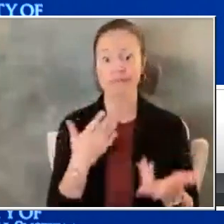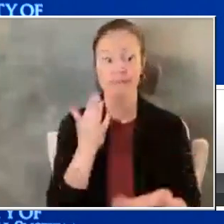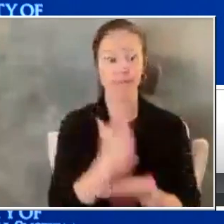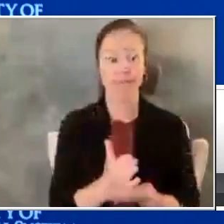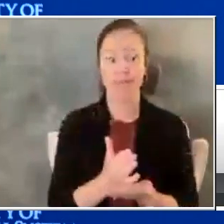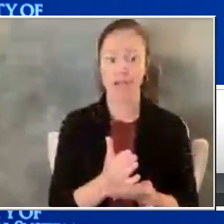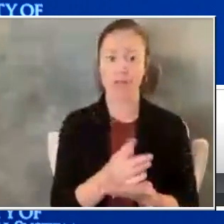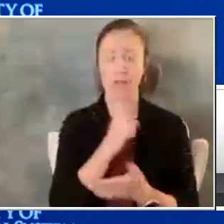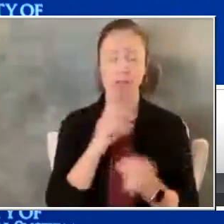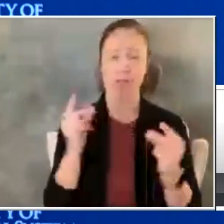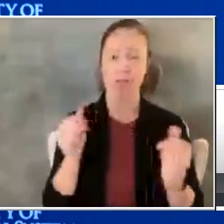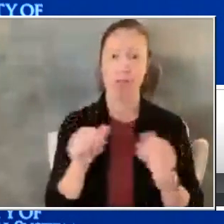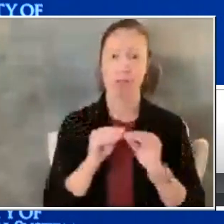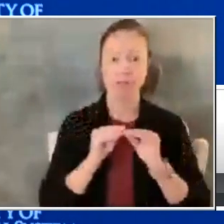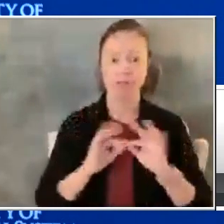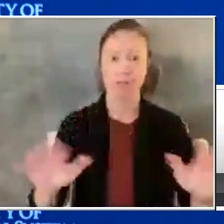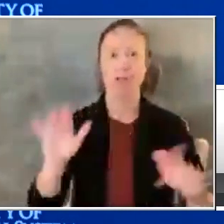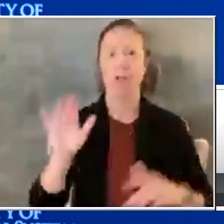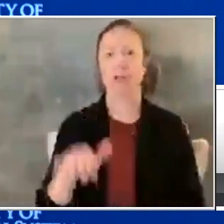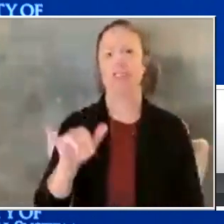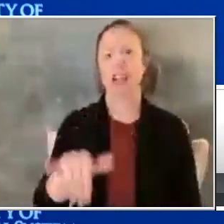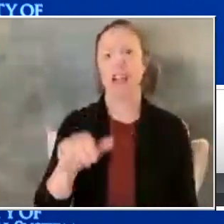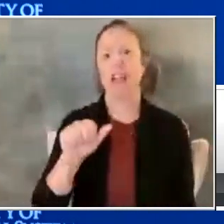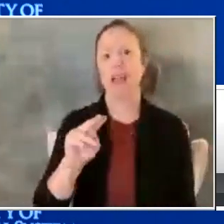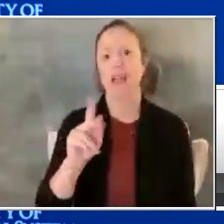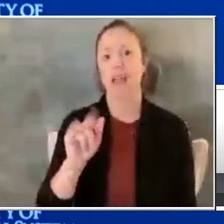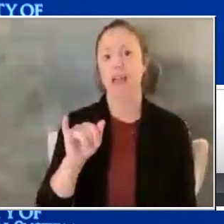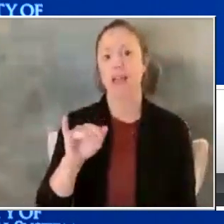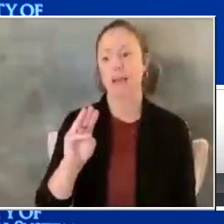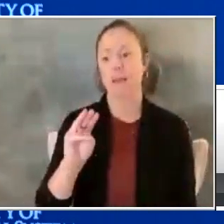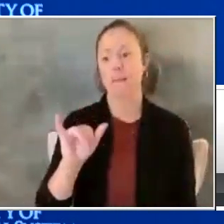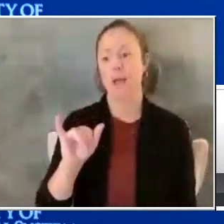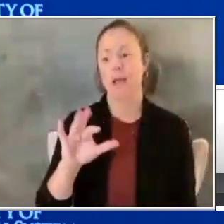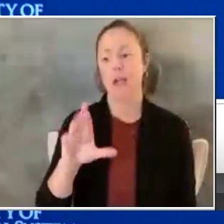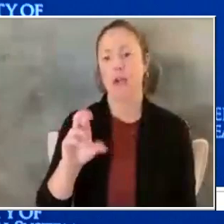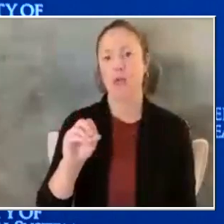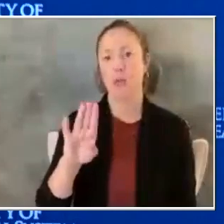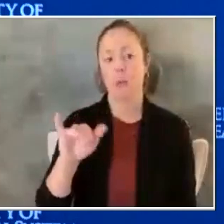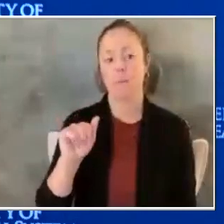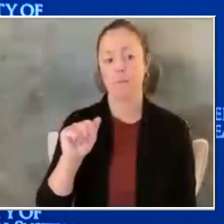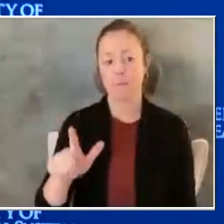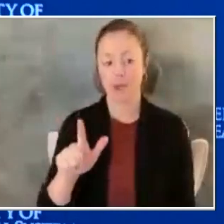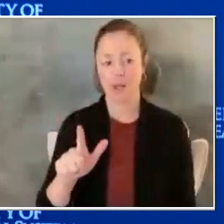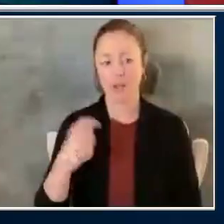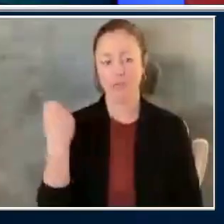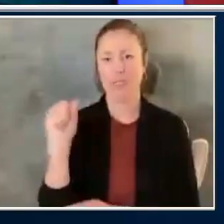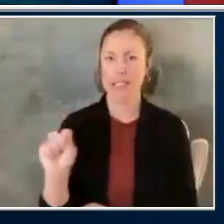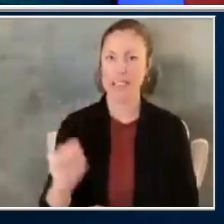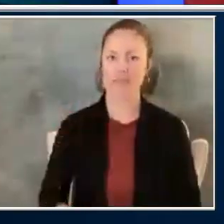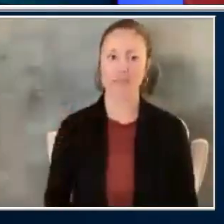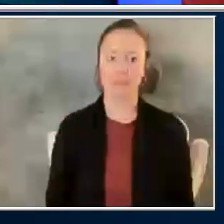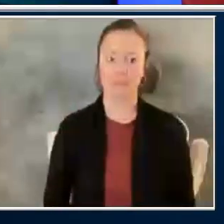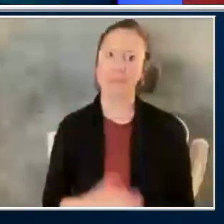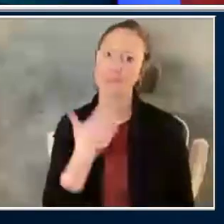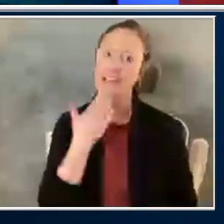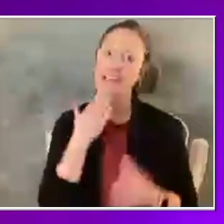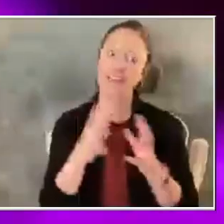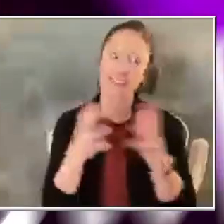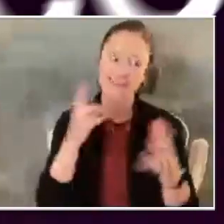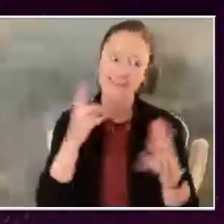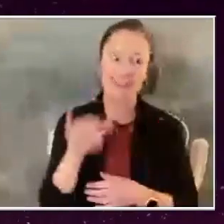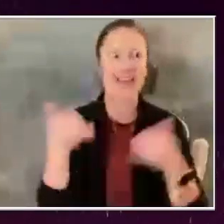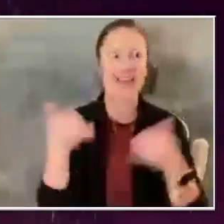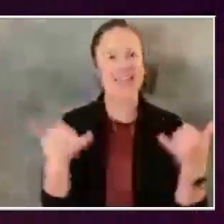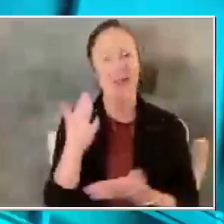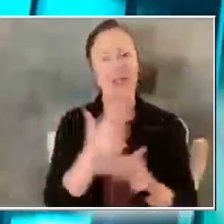spread of that antimicrobial resistance for those bacteria and those antibiotics. All right, Hawk, thanks so much for that. Let's get to some questions